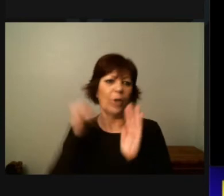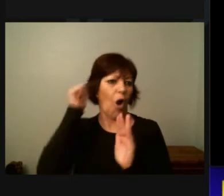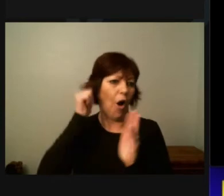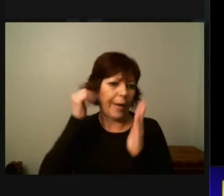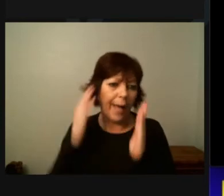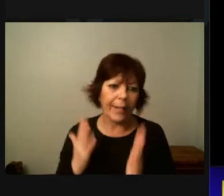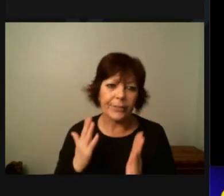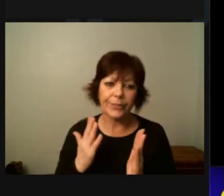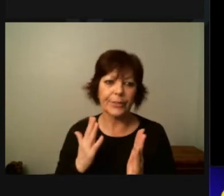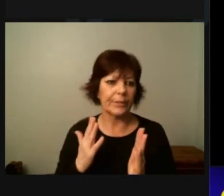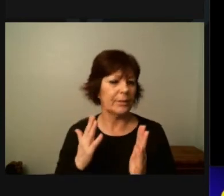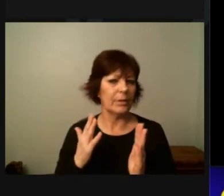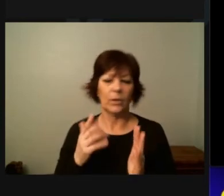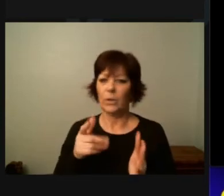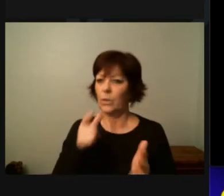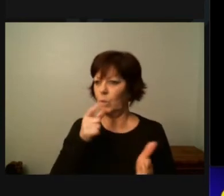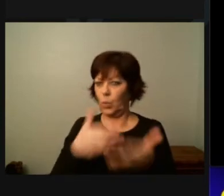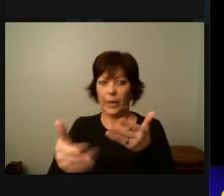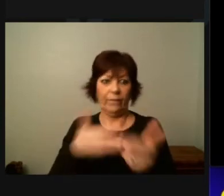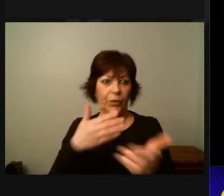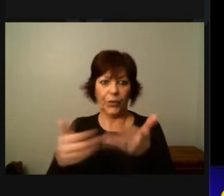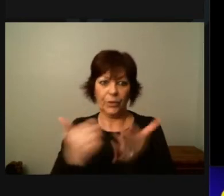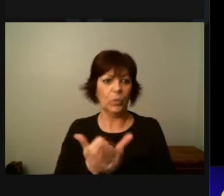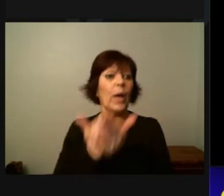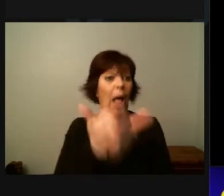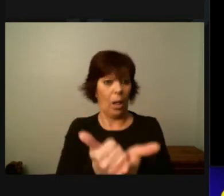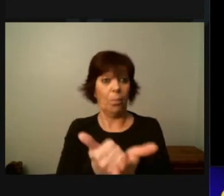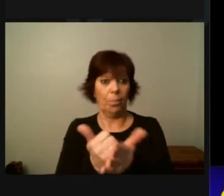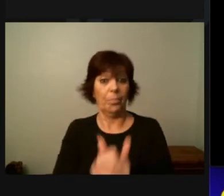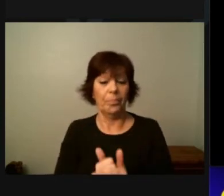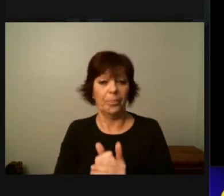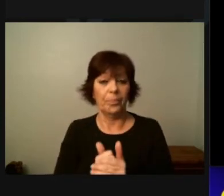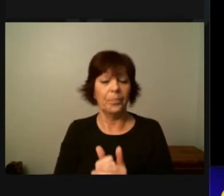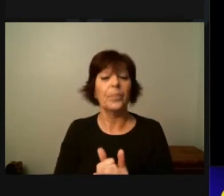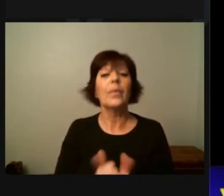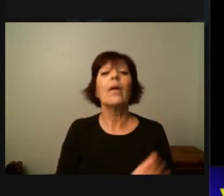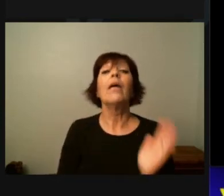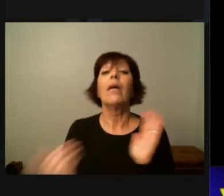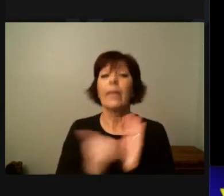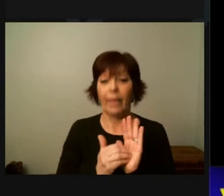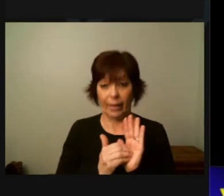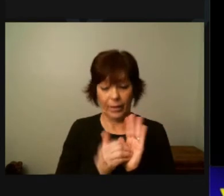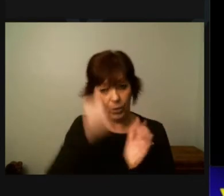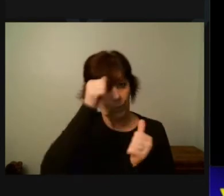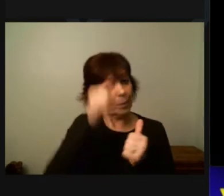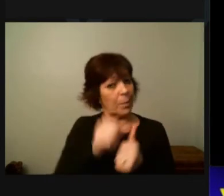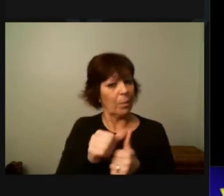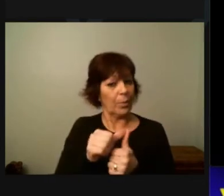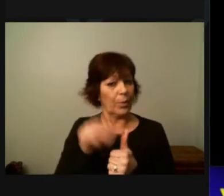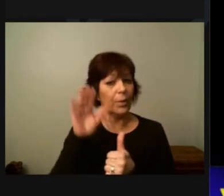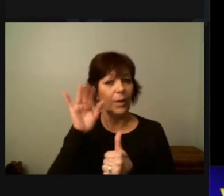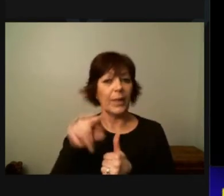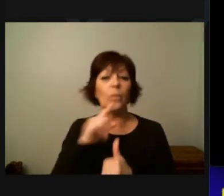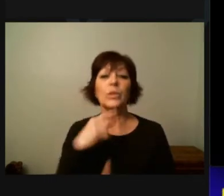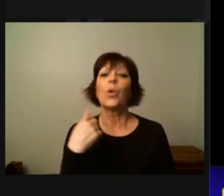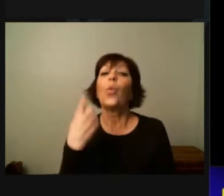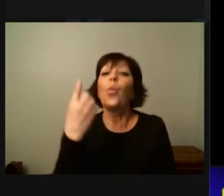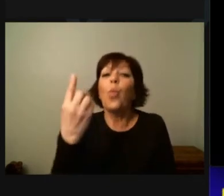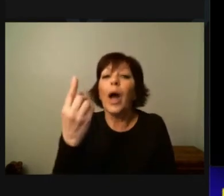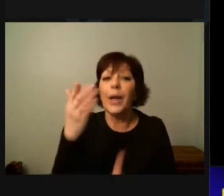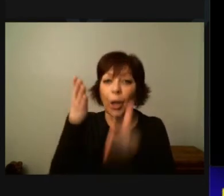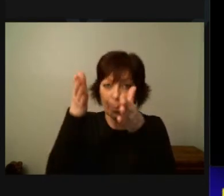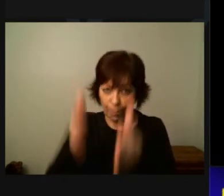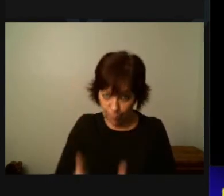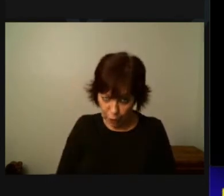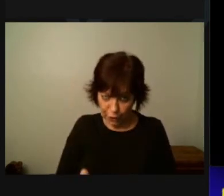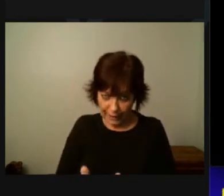audiologist, speak to whomever it is that can assist you with that. Once again, please remember that that was one person